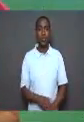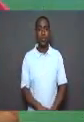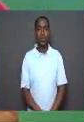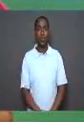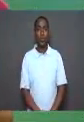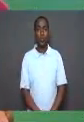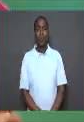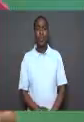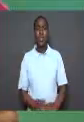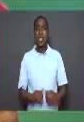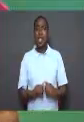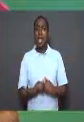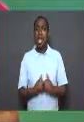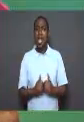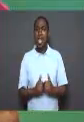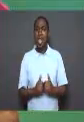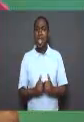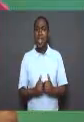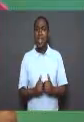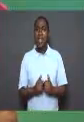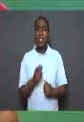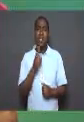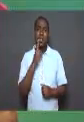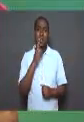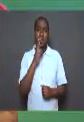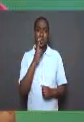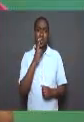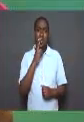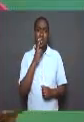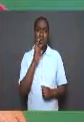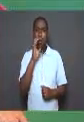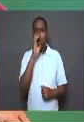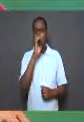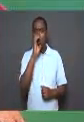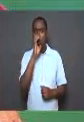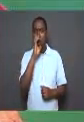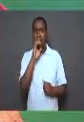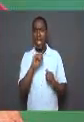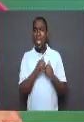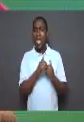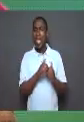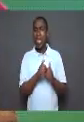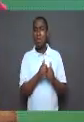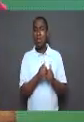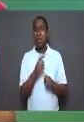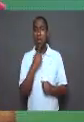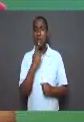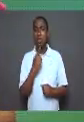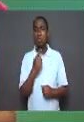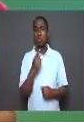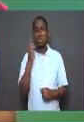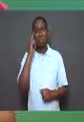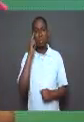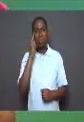Students, how common do you think smoking is in Ethiopia? How